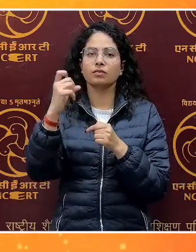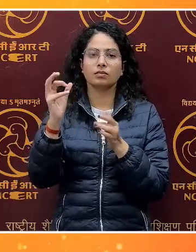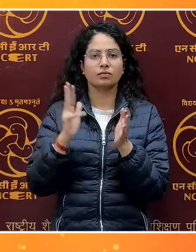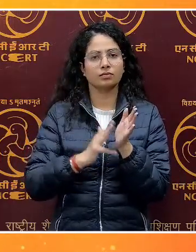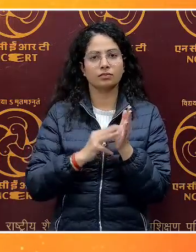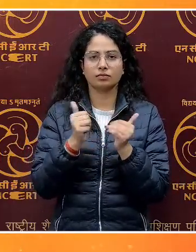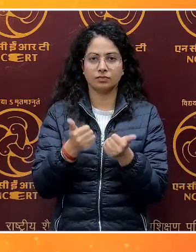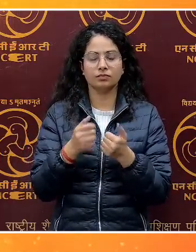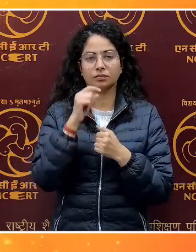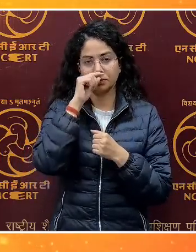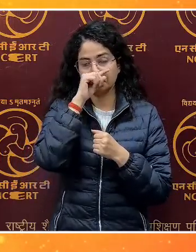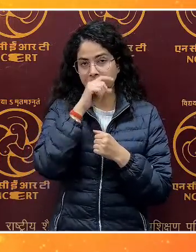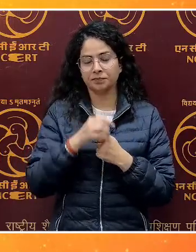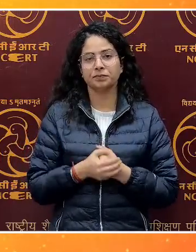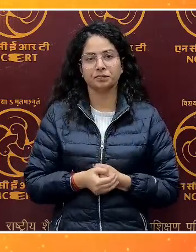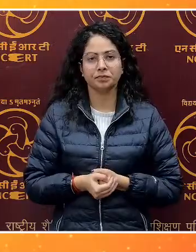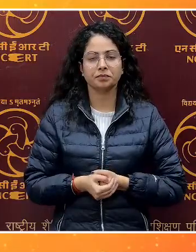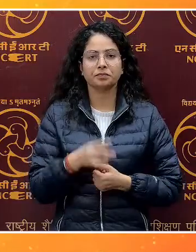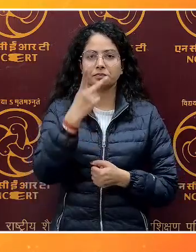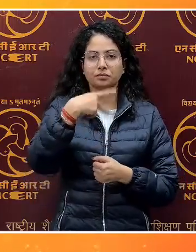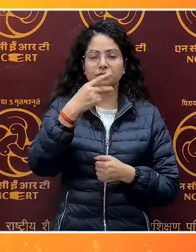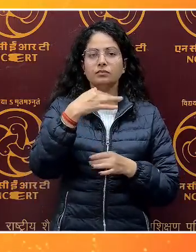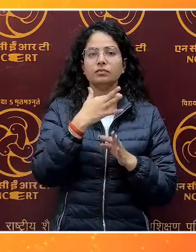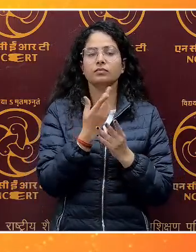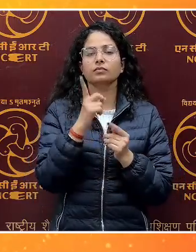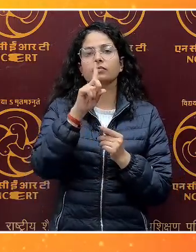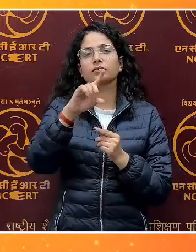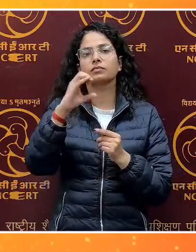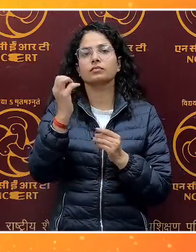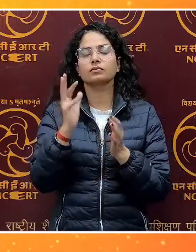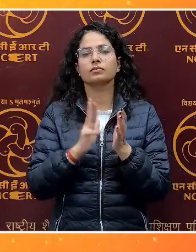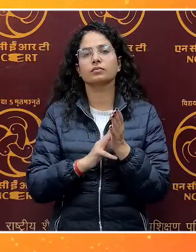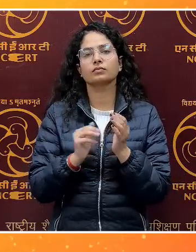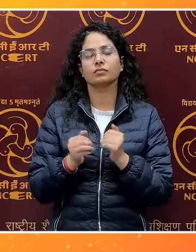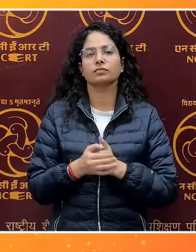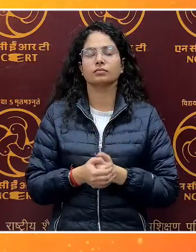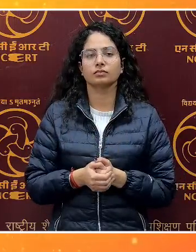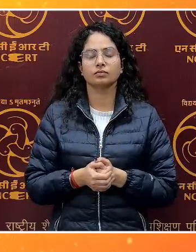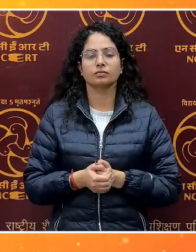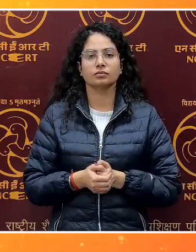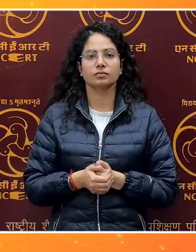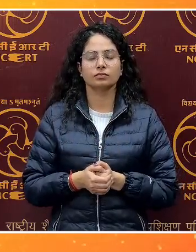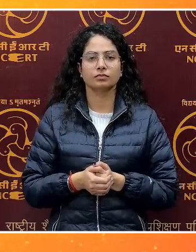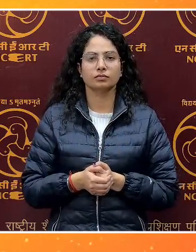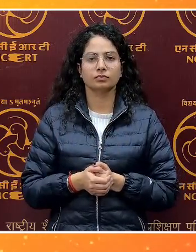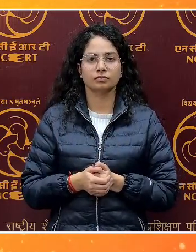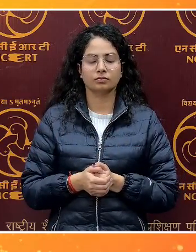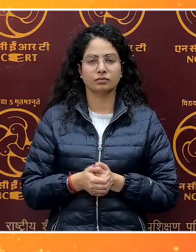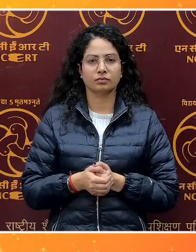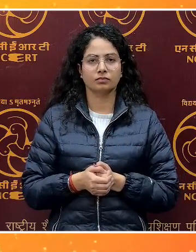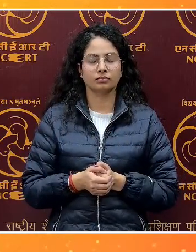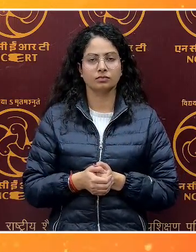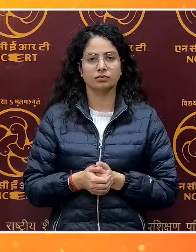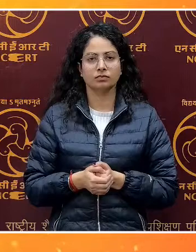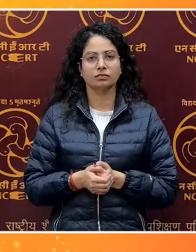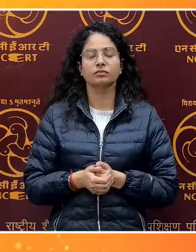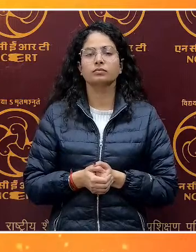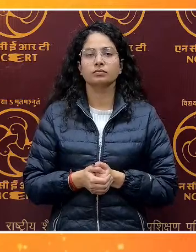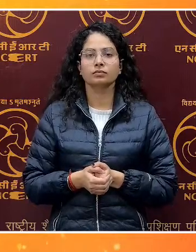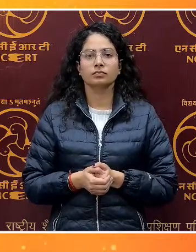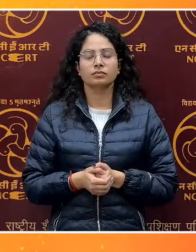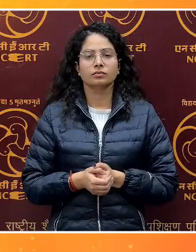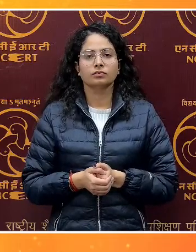1 centimeter, this is also 1 centimeter Renuji, and this is hemisphere and this is cone. Okay. So, what